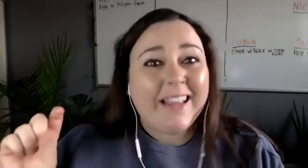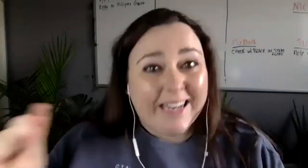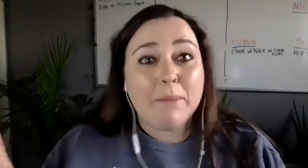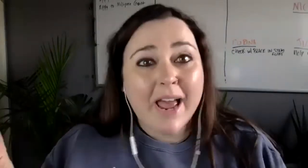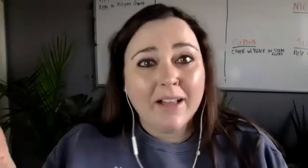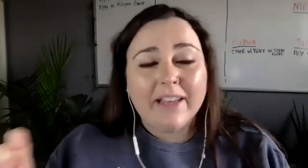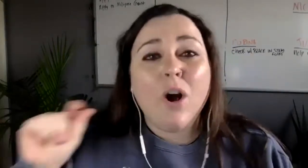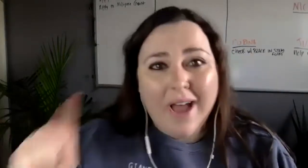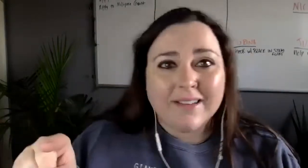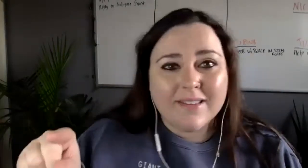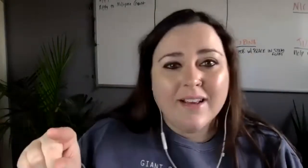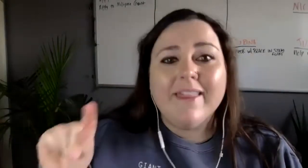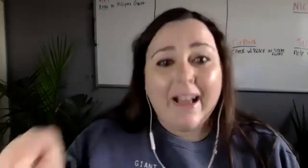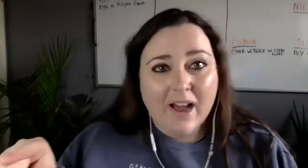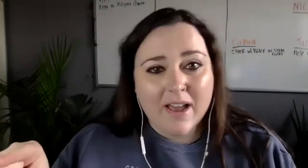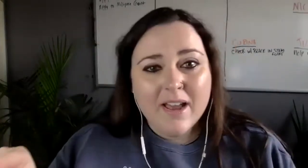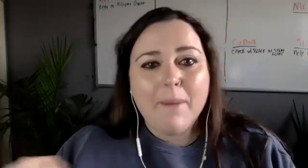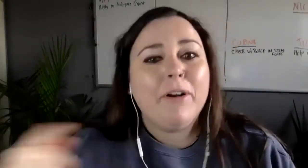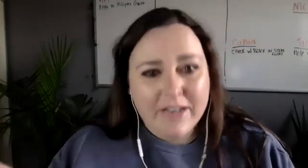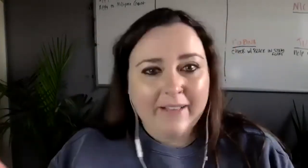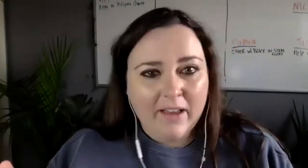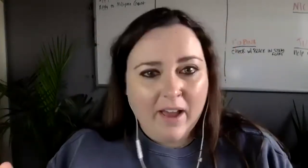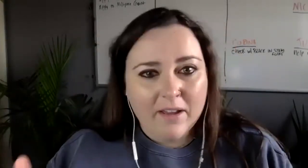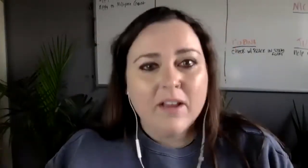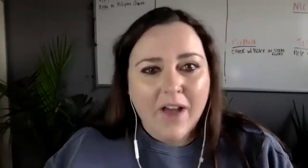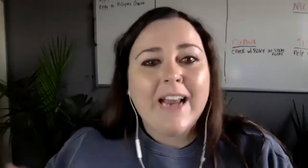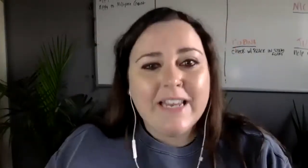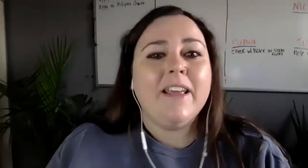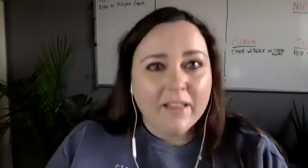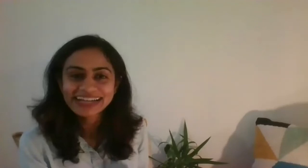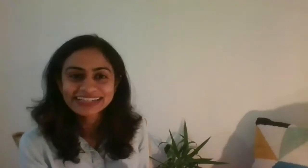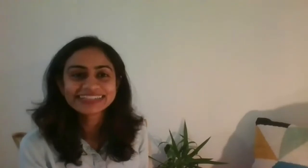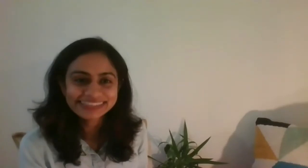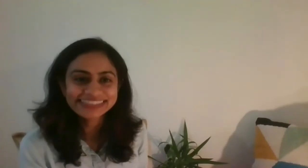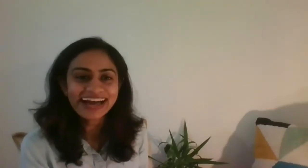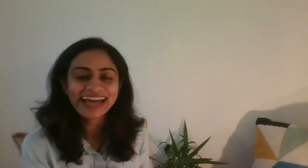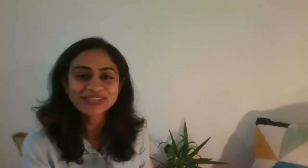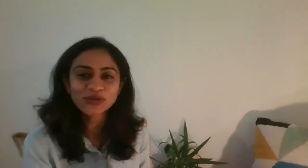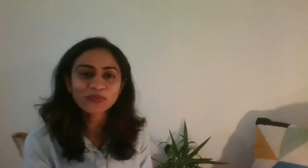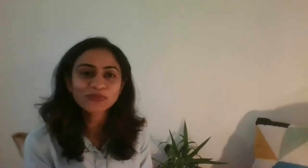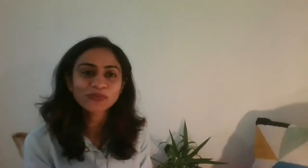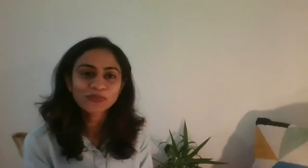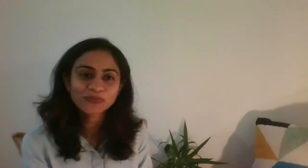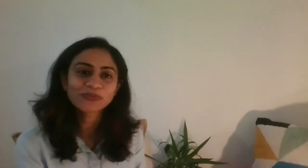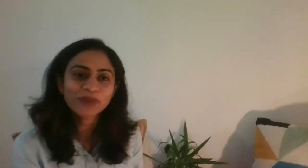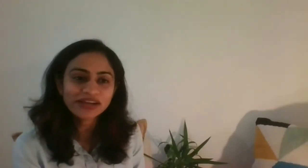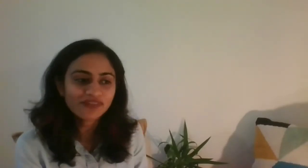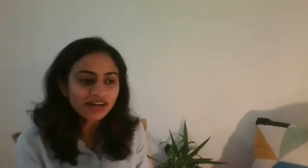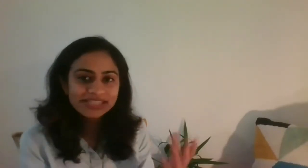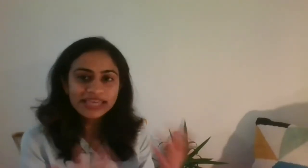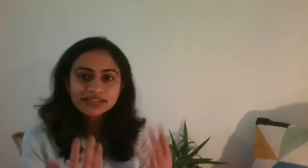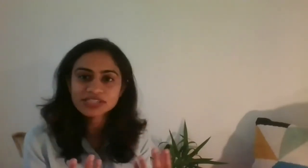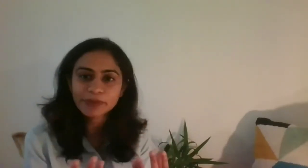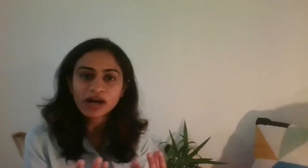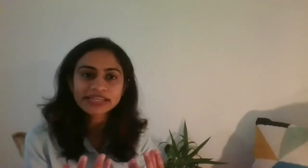kind of like name tag, like, oh, that's that guy, I better attack that guy. The ID. Yeah. Okay, cool. Yeah. And that's so awesome. When a